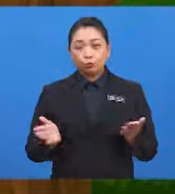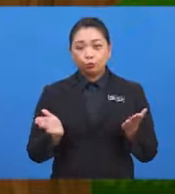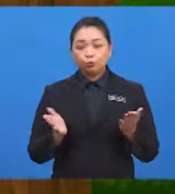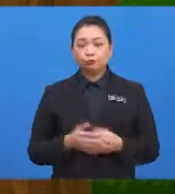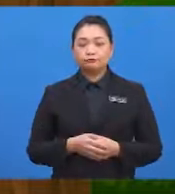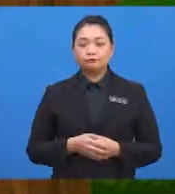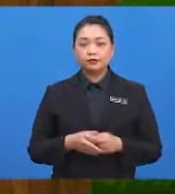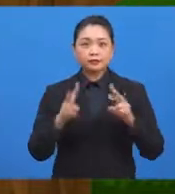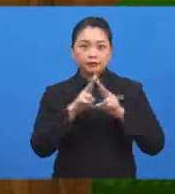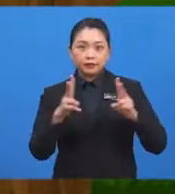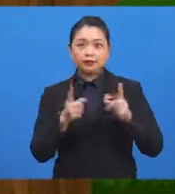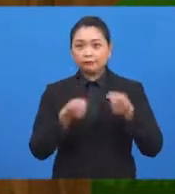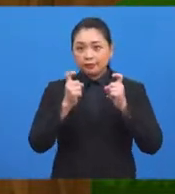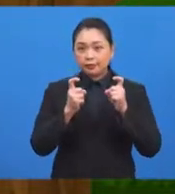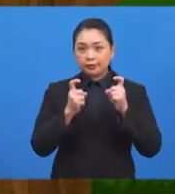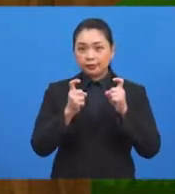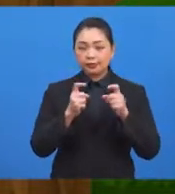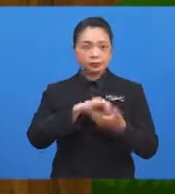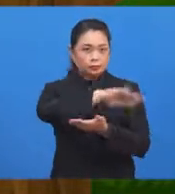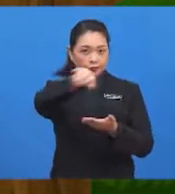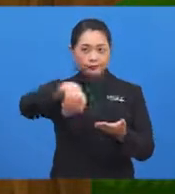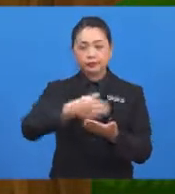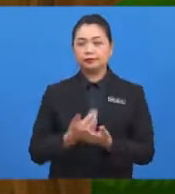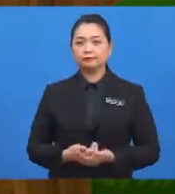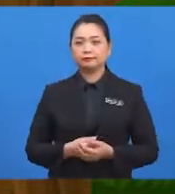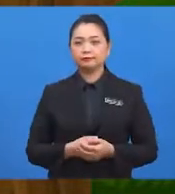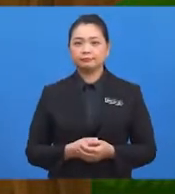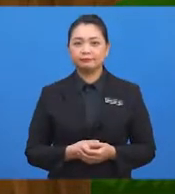You were so fast! Good job, everyone!